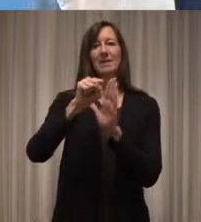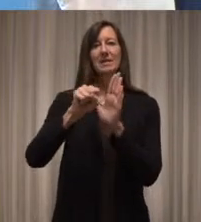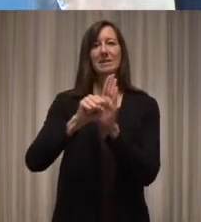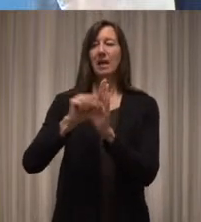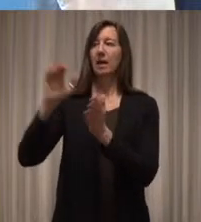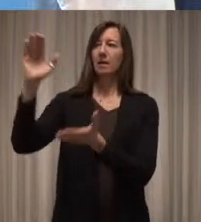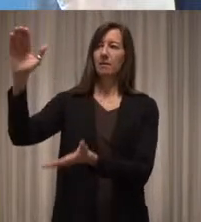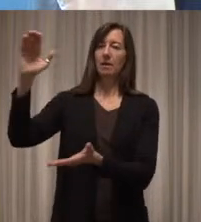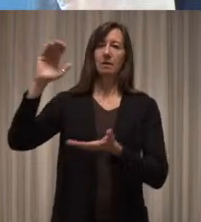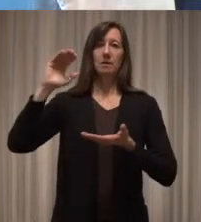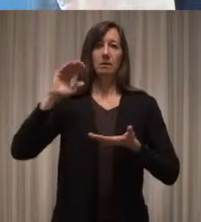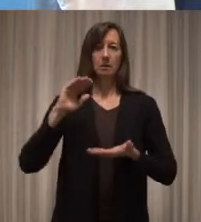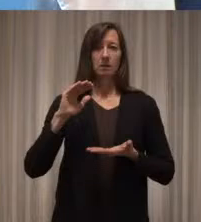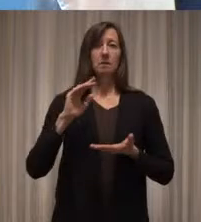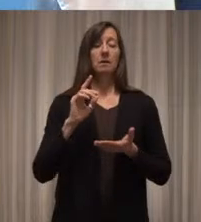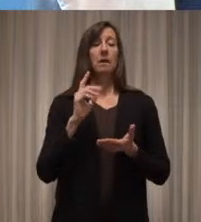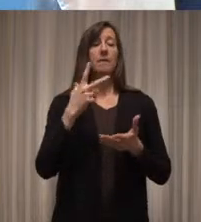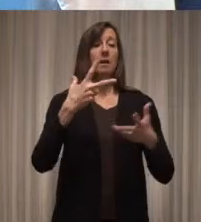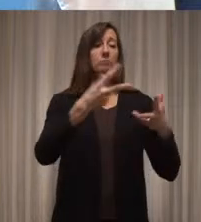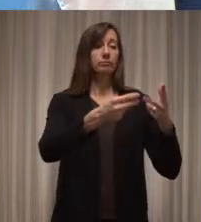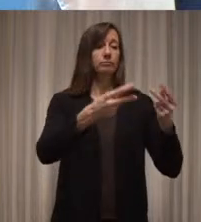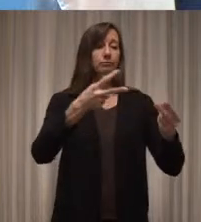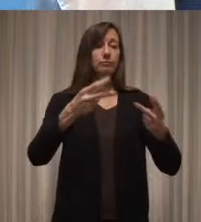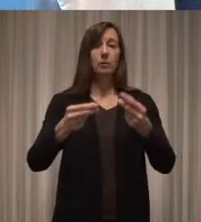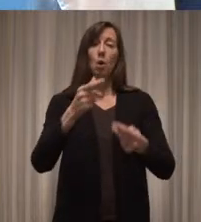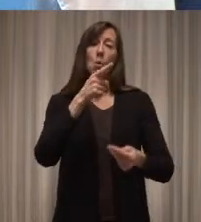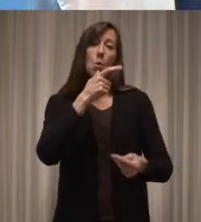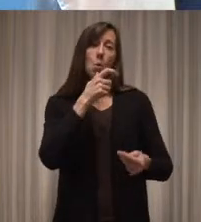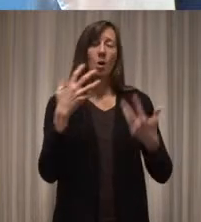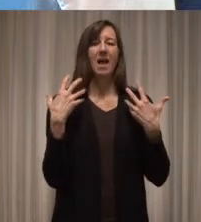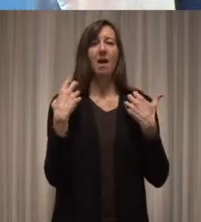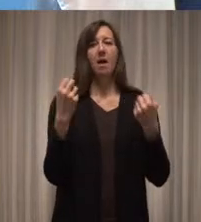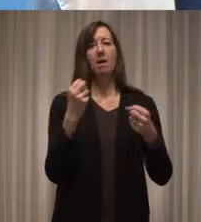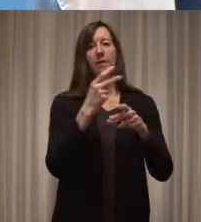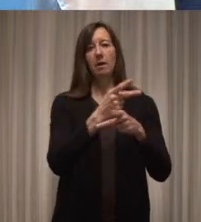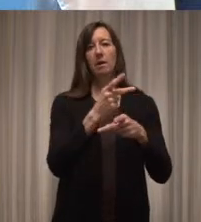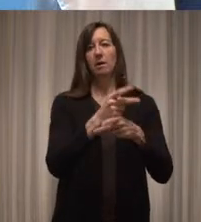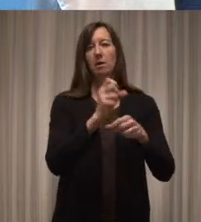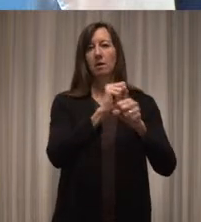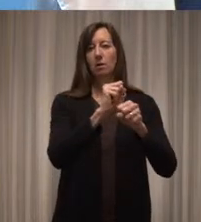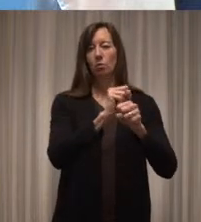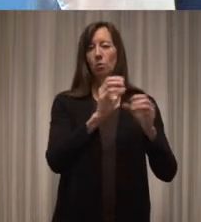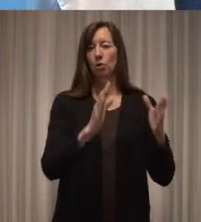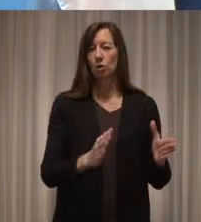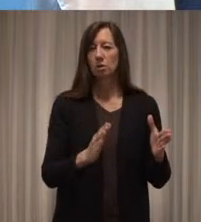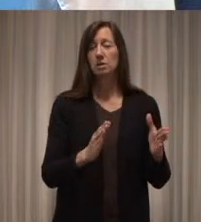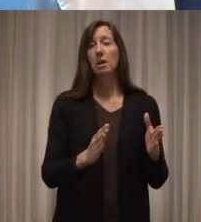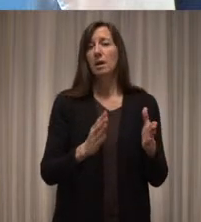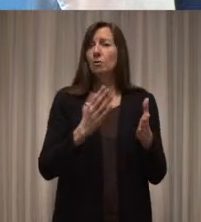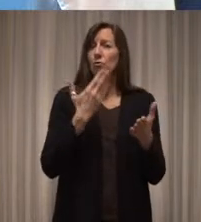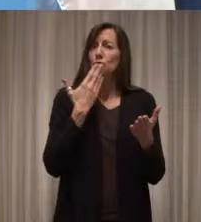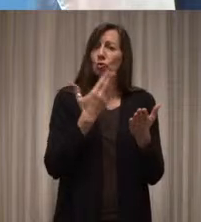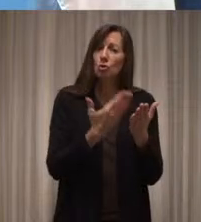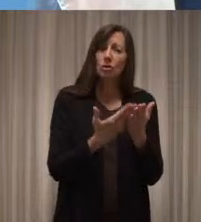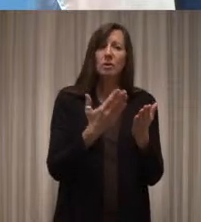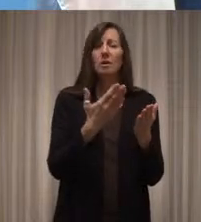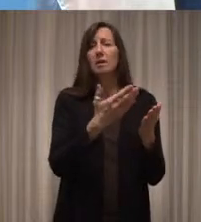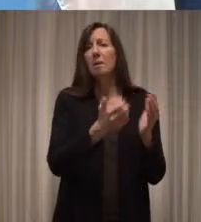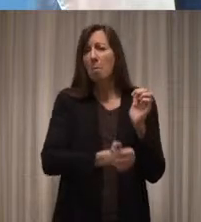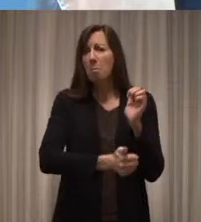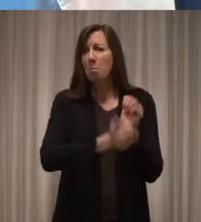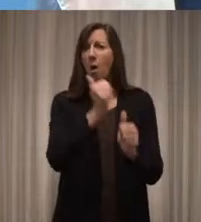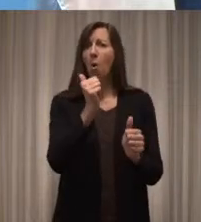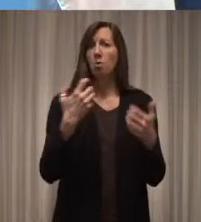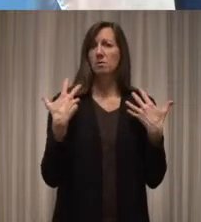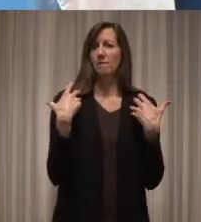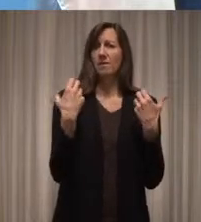healthcare workers. The good part of that is that means that most of our healthcare workers have been vaccinated, but to see those numbers decline week